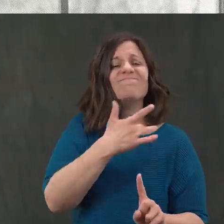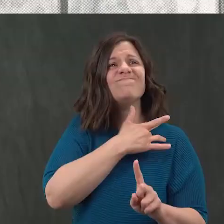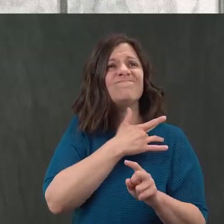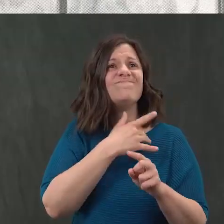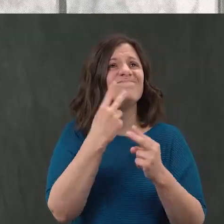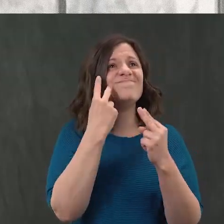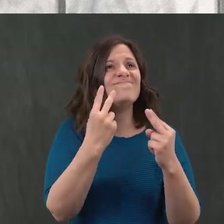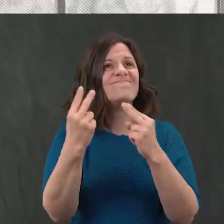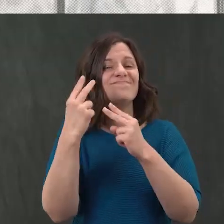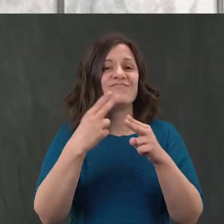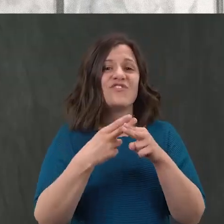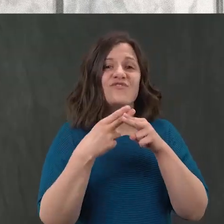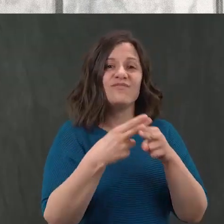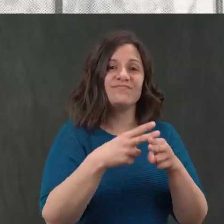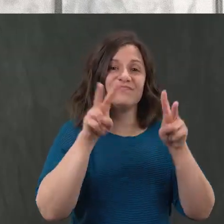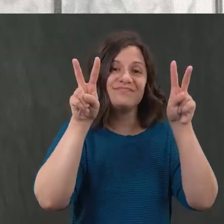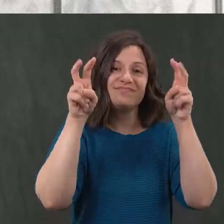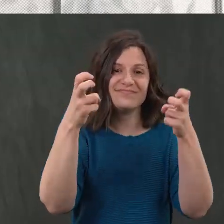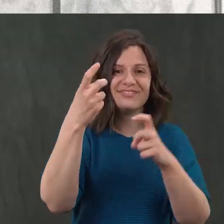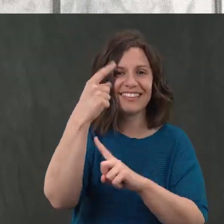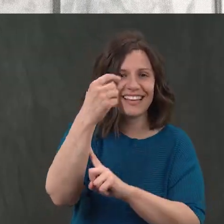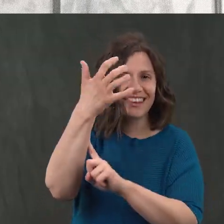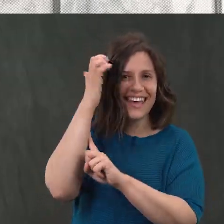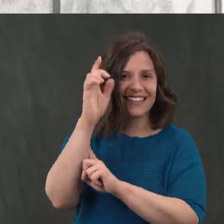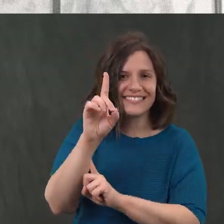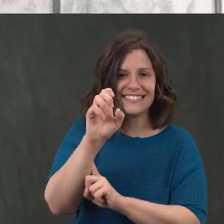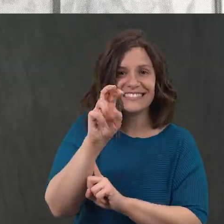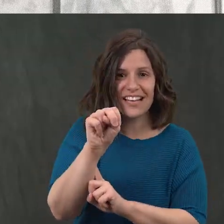was fondly called the Lions Den.